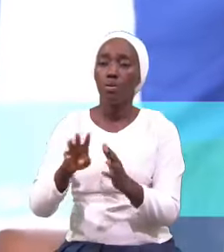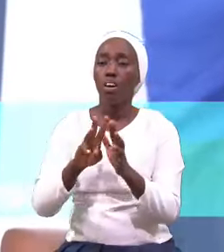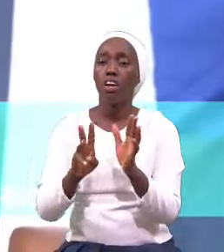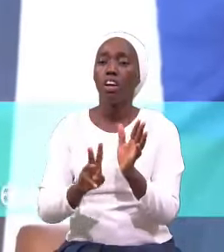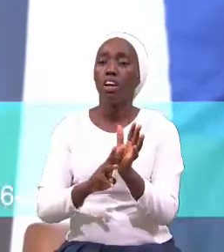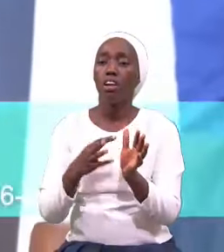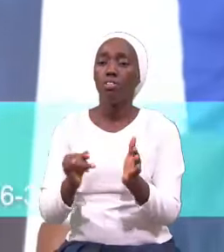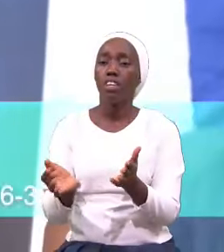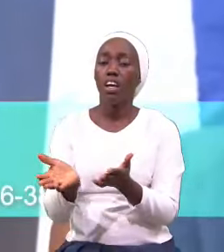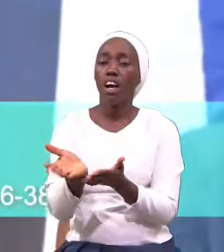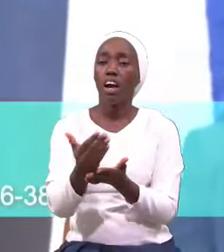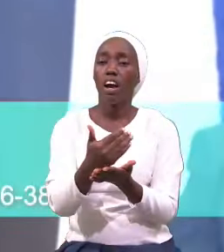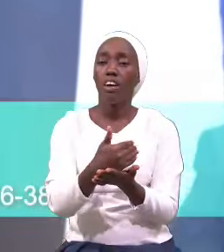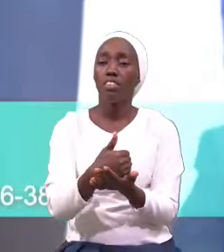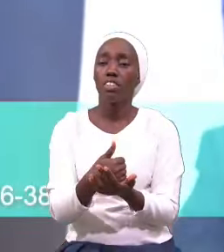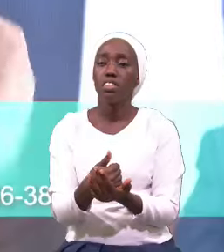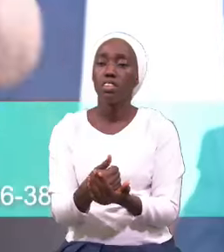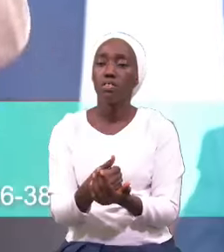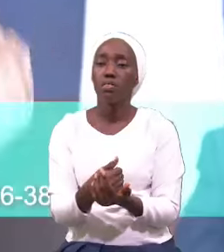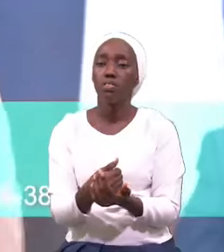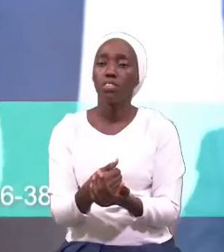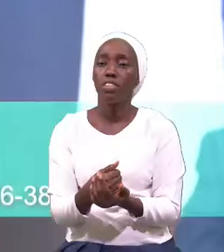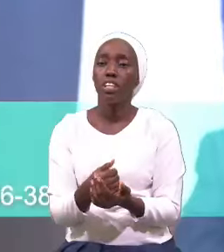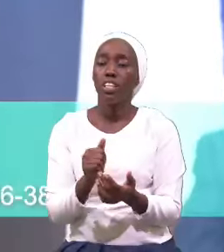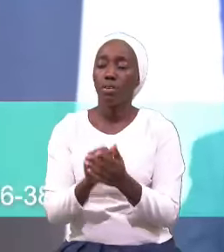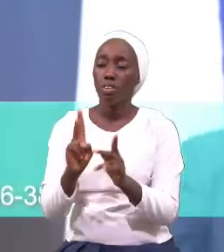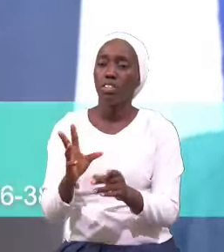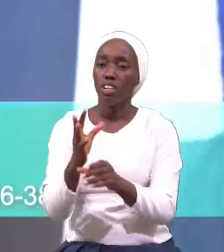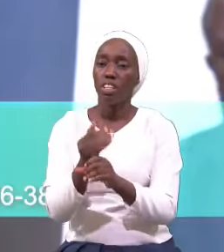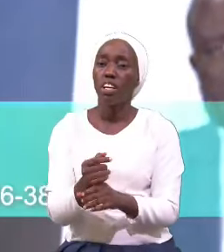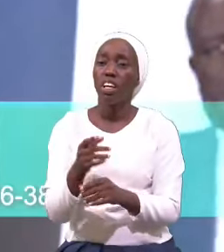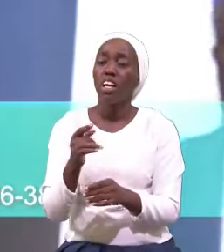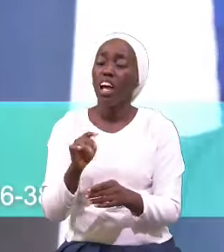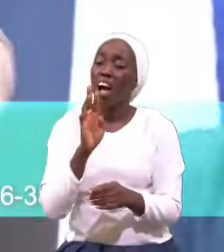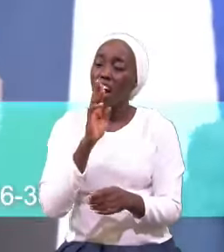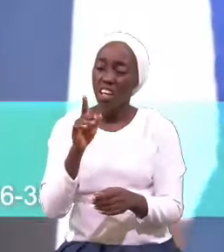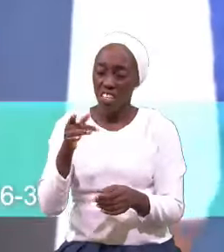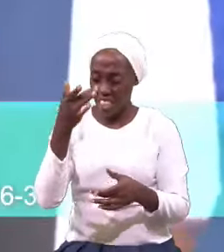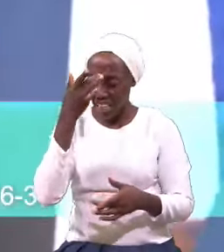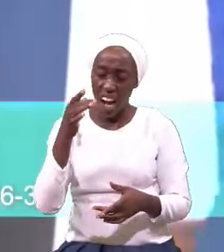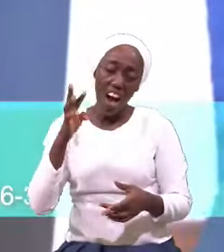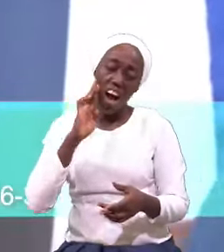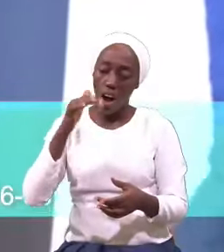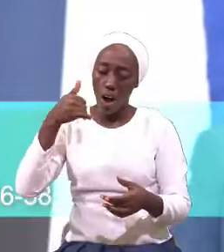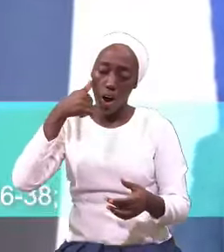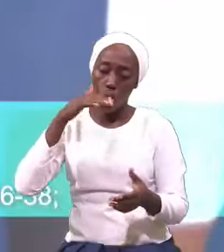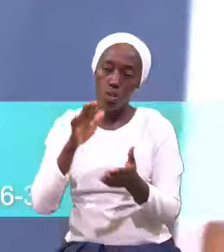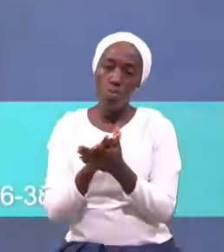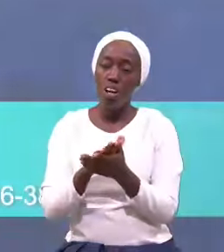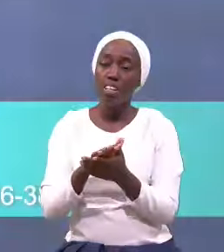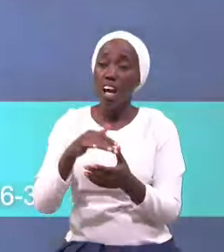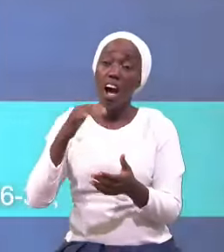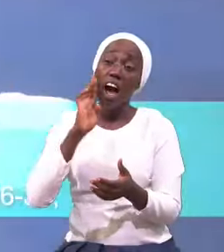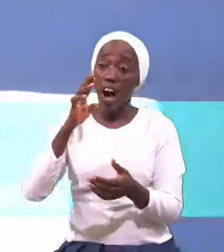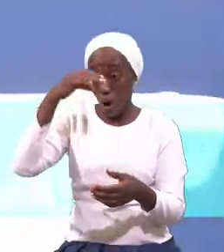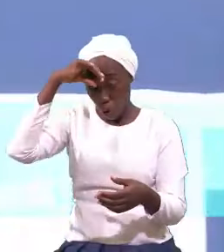Look at that person. She's sick. Her husband is a pastor. And then they call you.